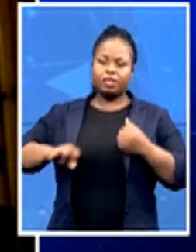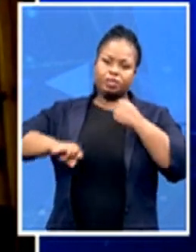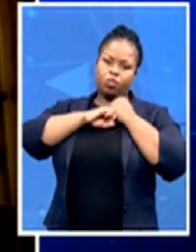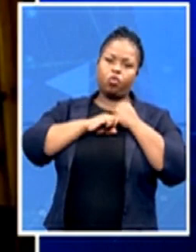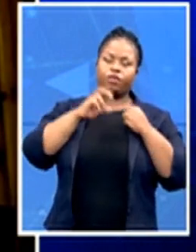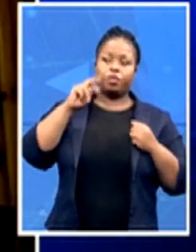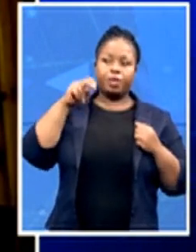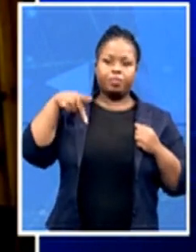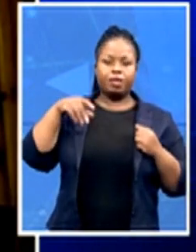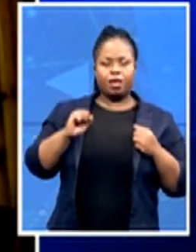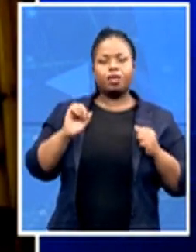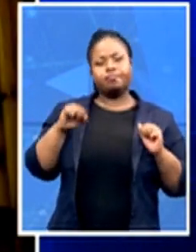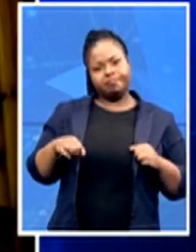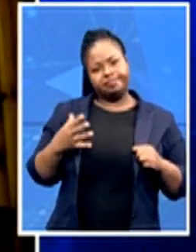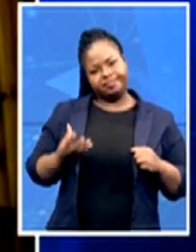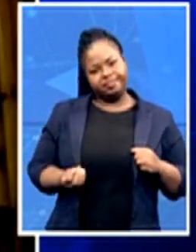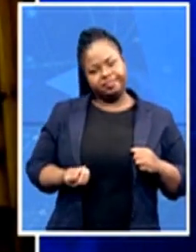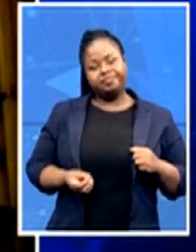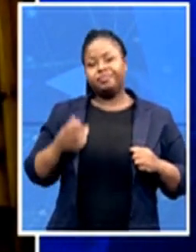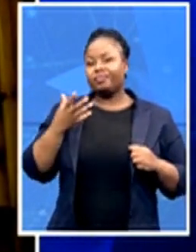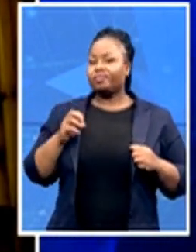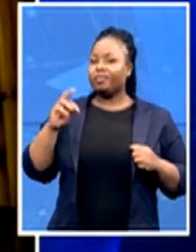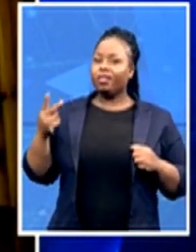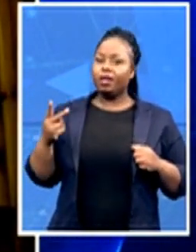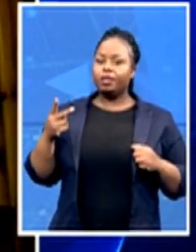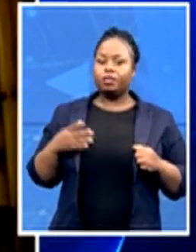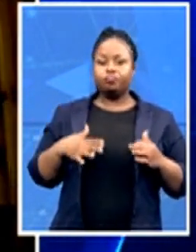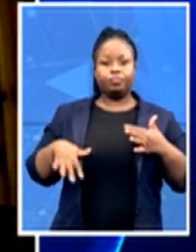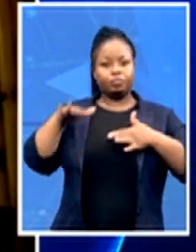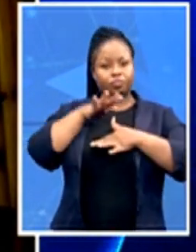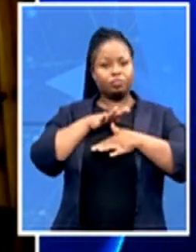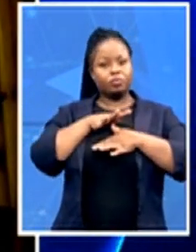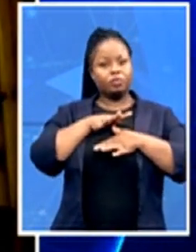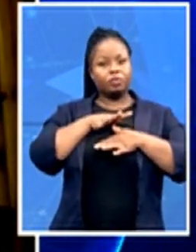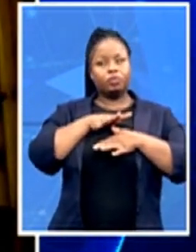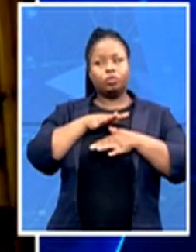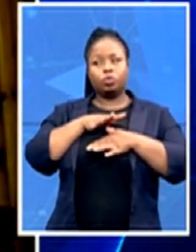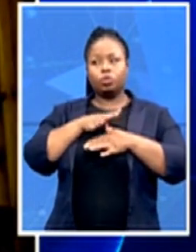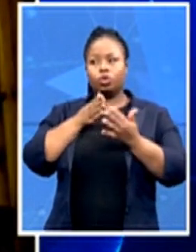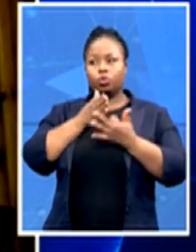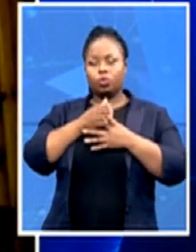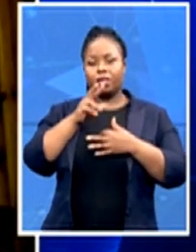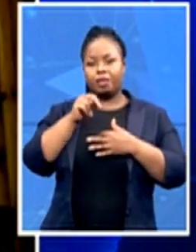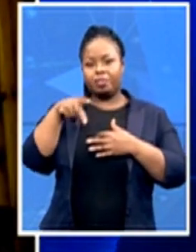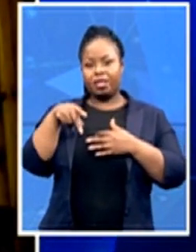role players. IP is also a key role player through the NPA. But beyond that, really,